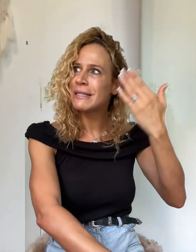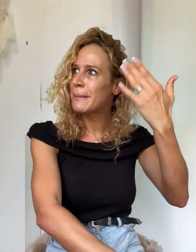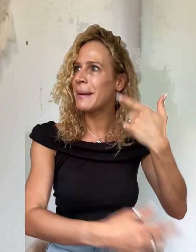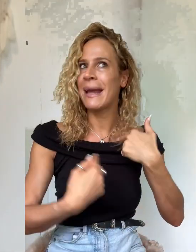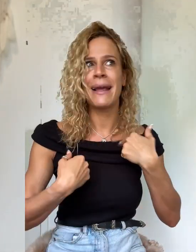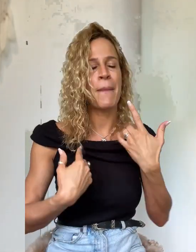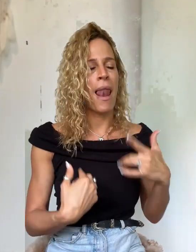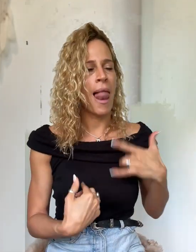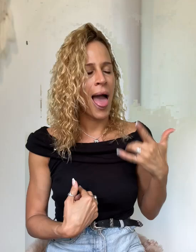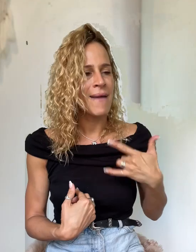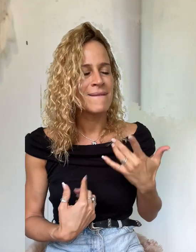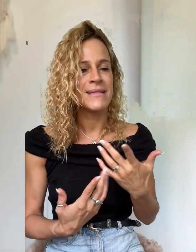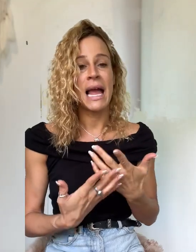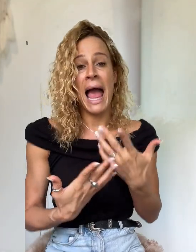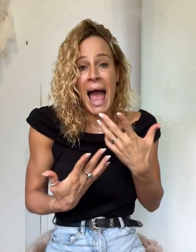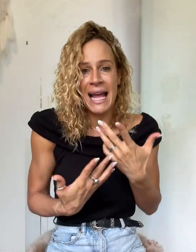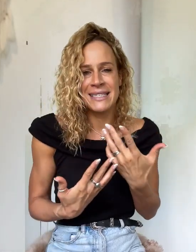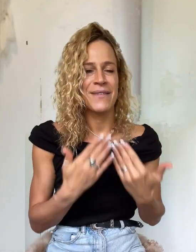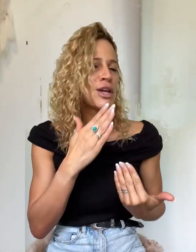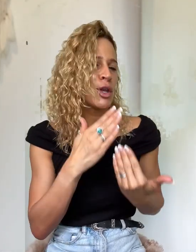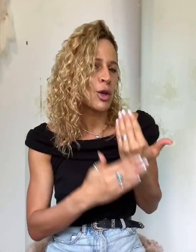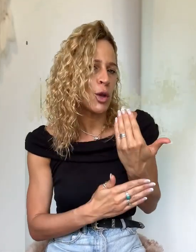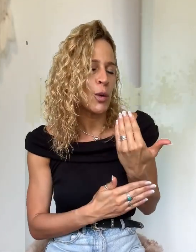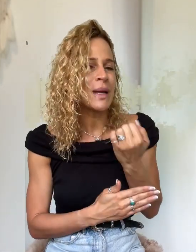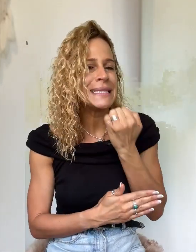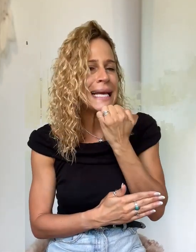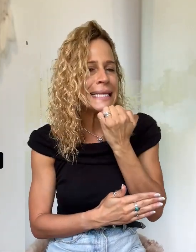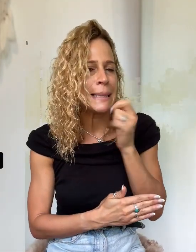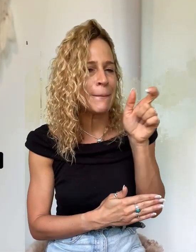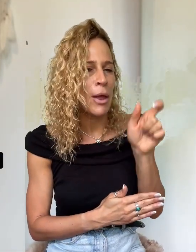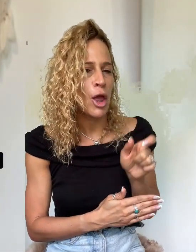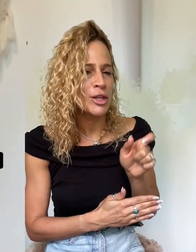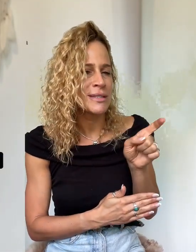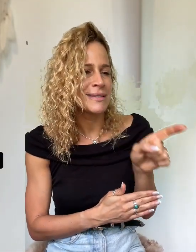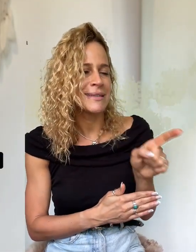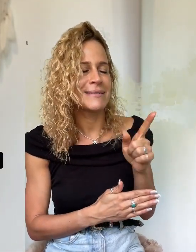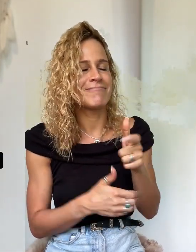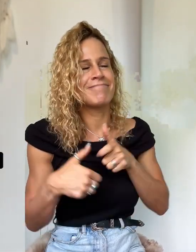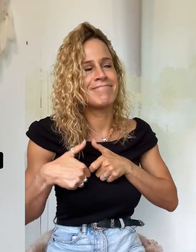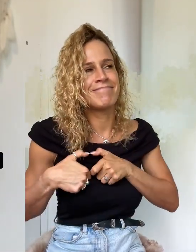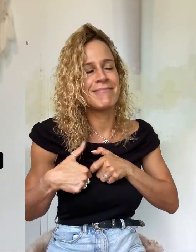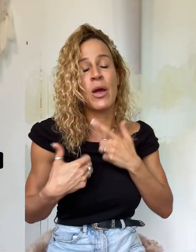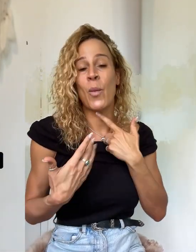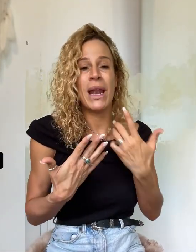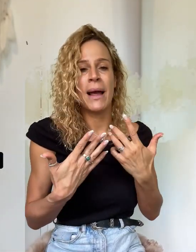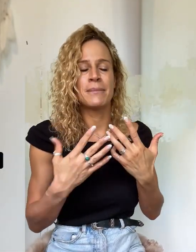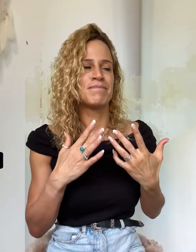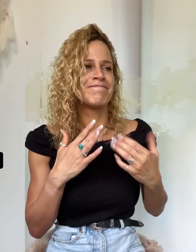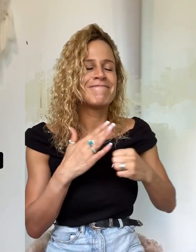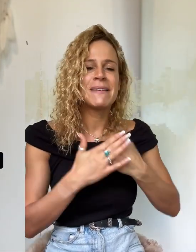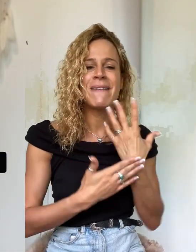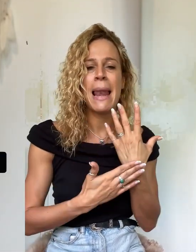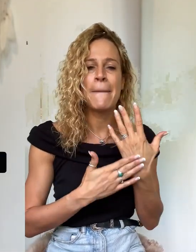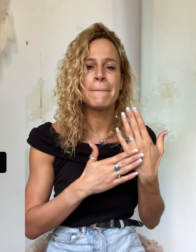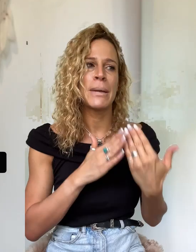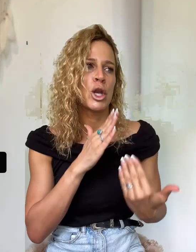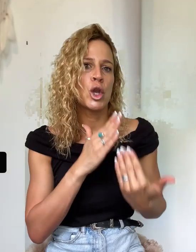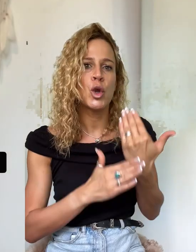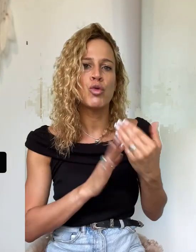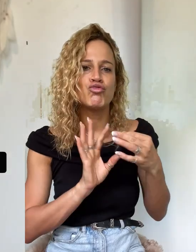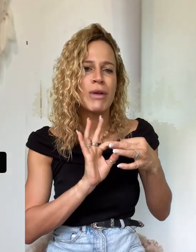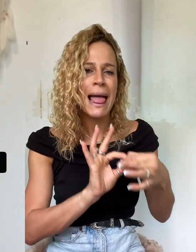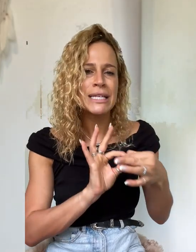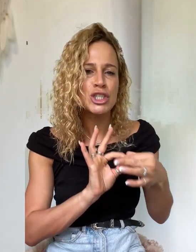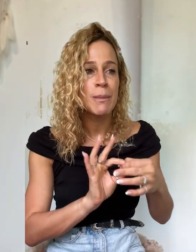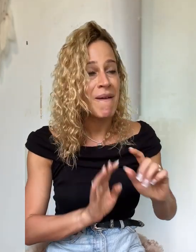between you and me, talking to someone. And like when I meet new people or I, develop these